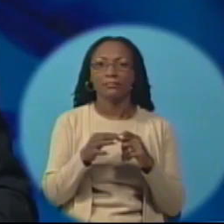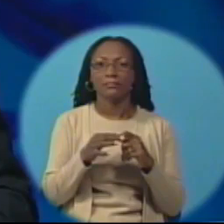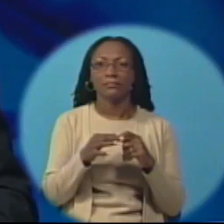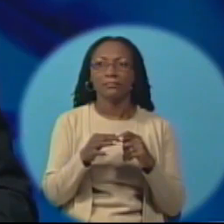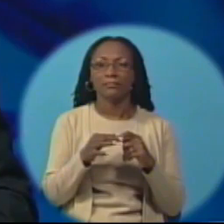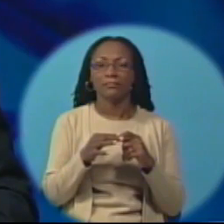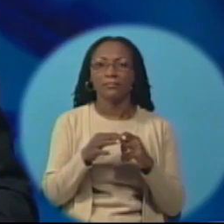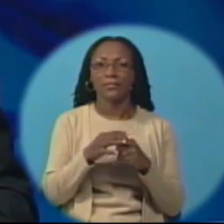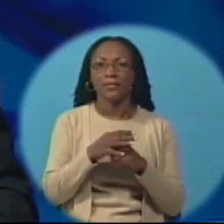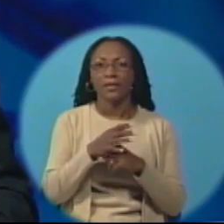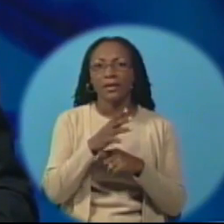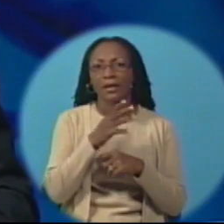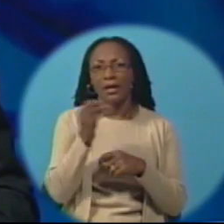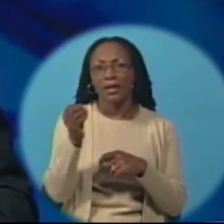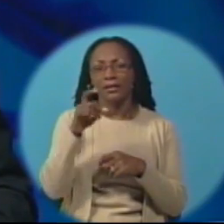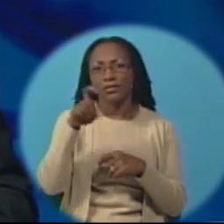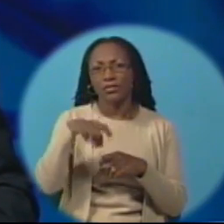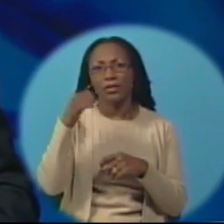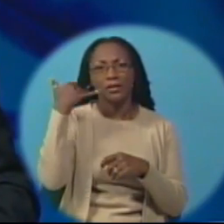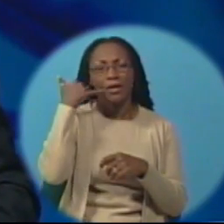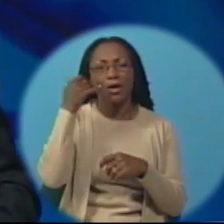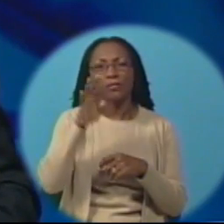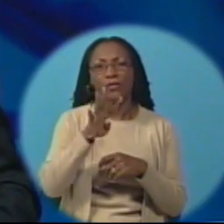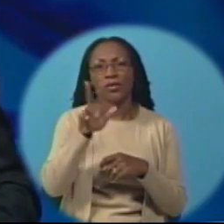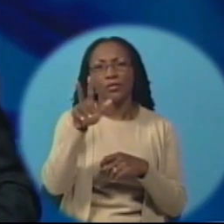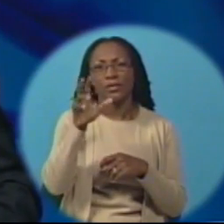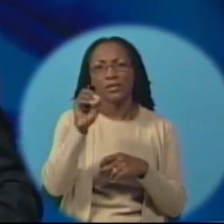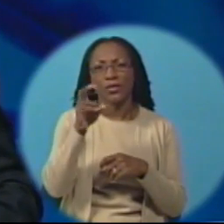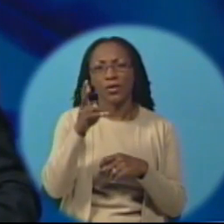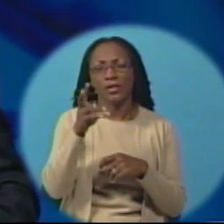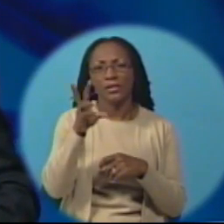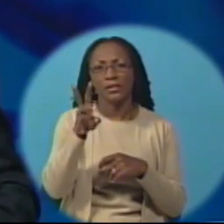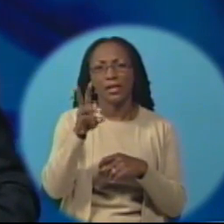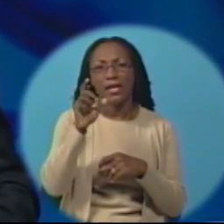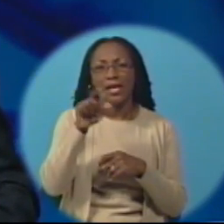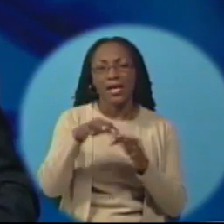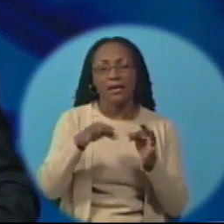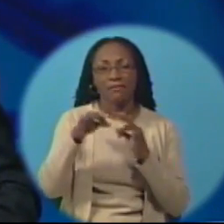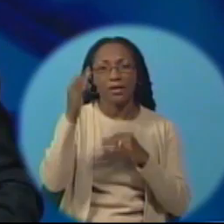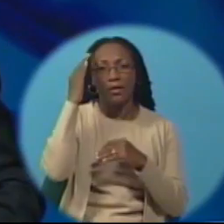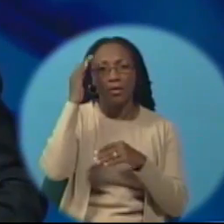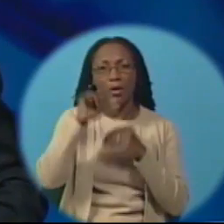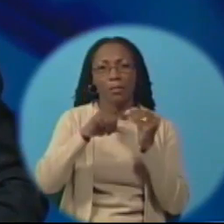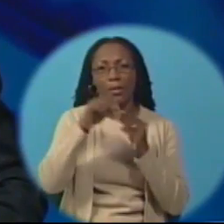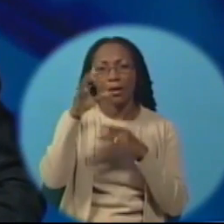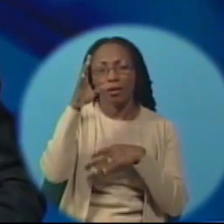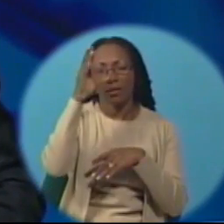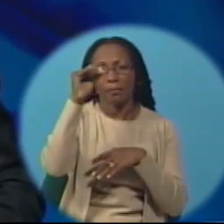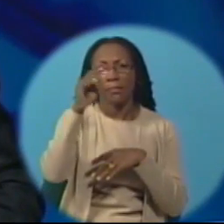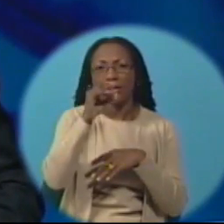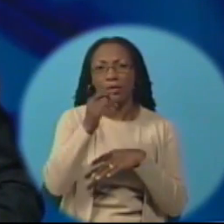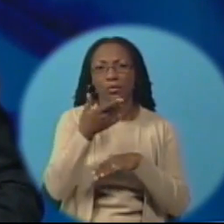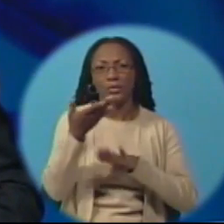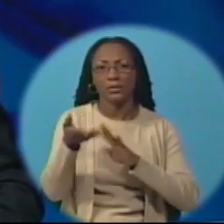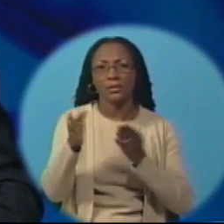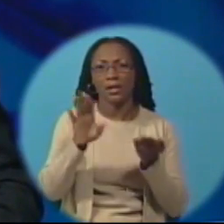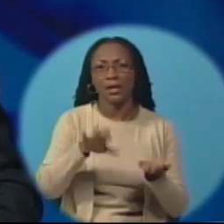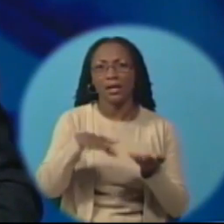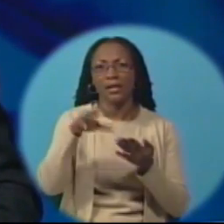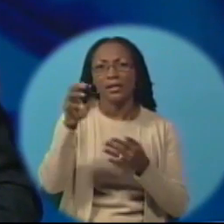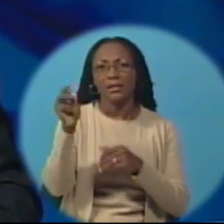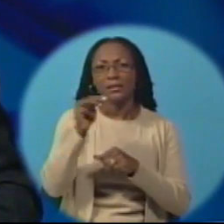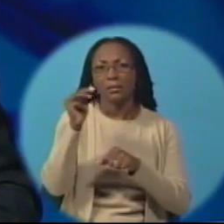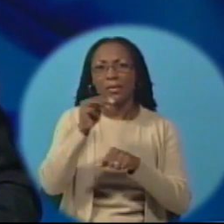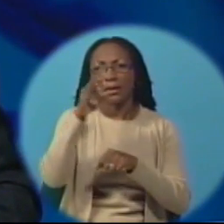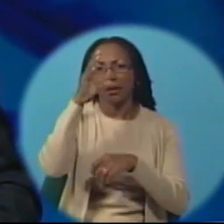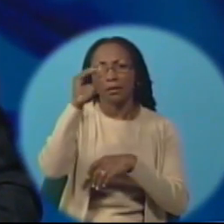at Worthing Police Station at 430-7614. The St. Michael man arrested and charged in